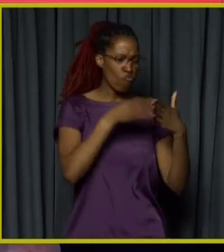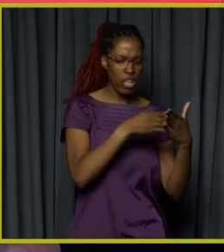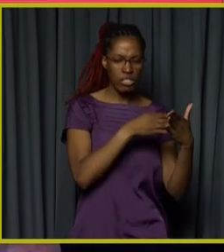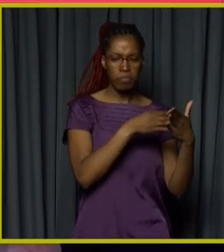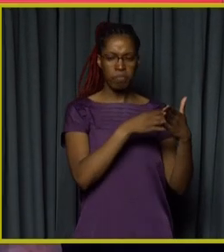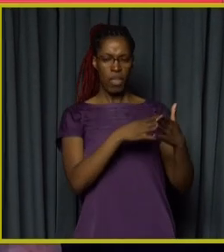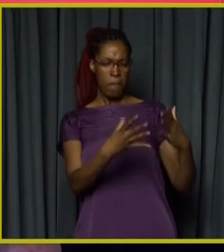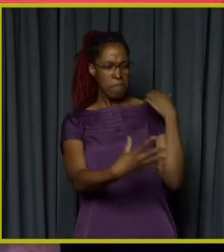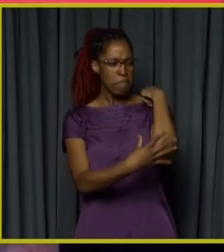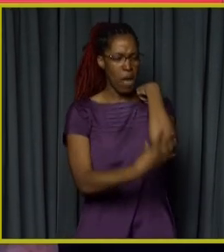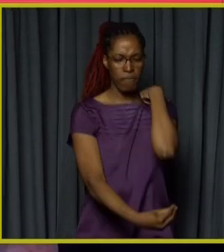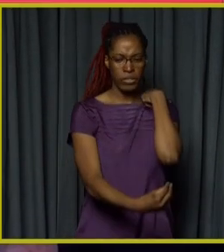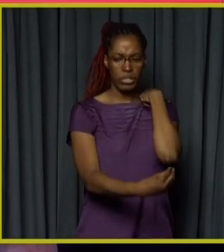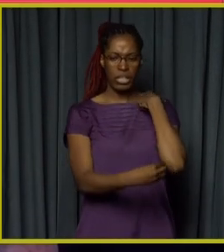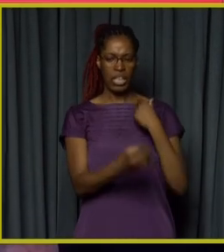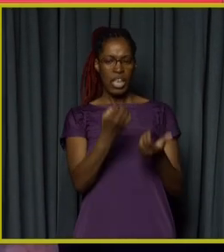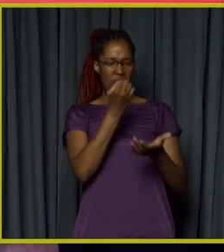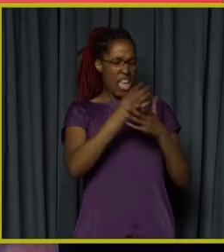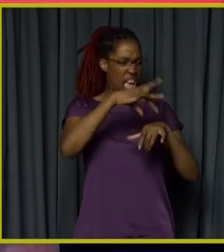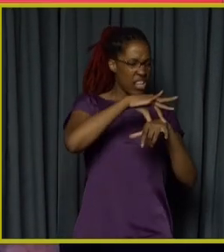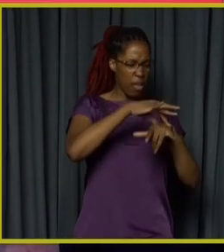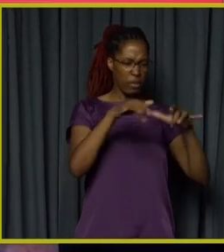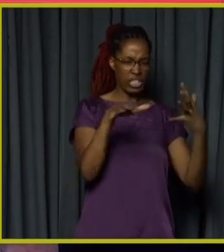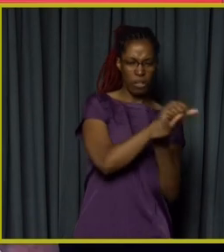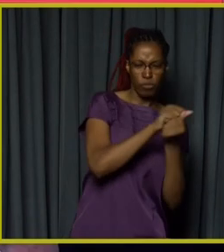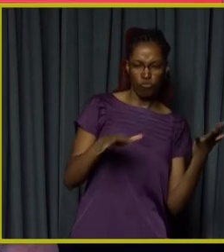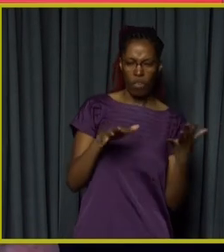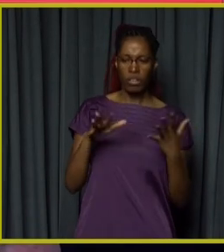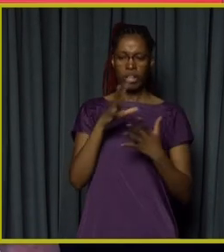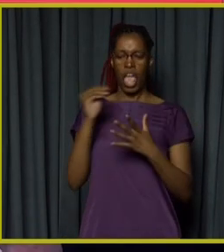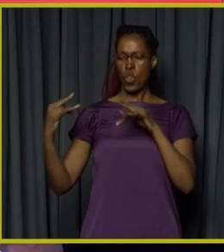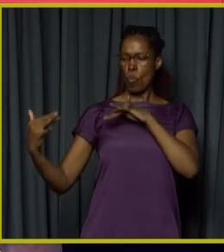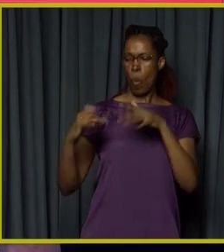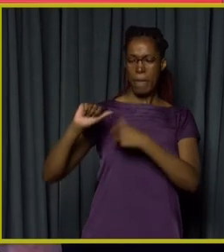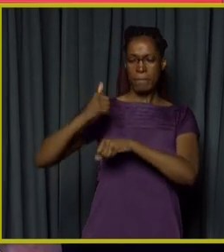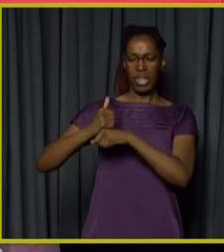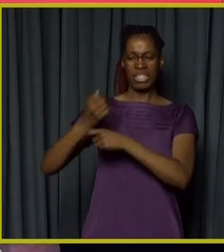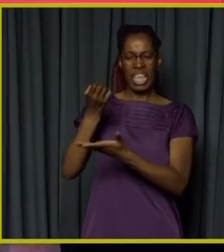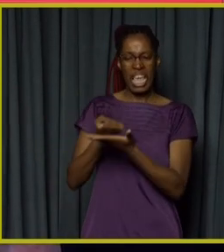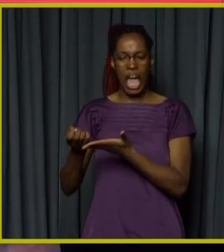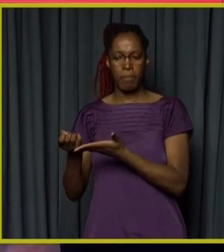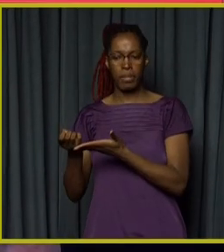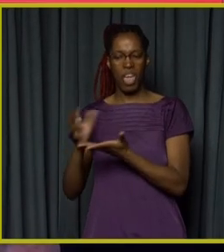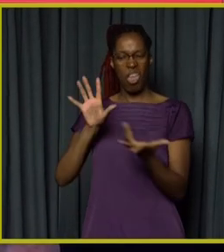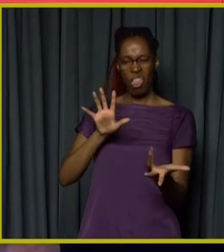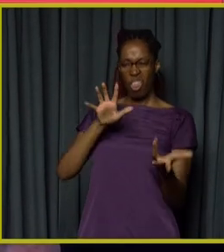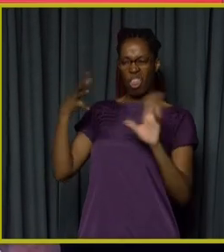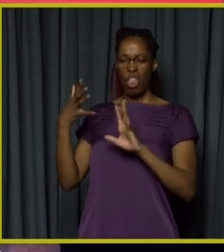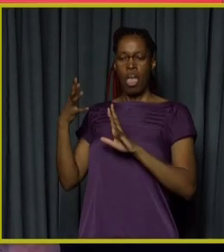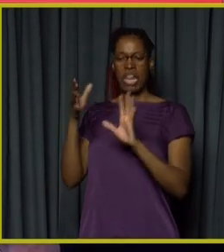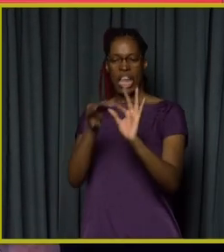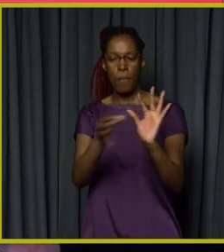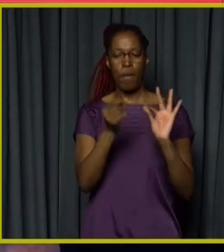systemic poverty, ecological devastation, militarism, and the war-based economy, and the distorted moral